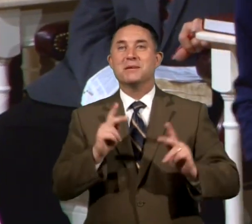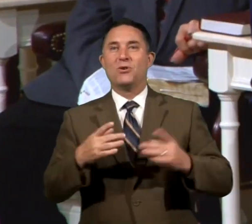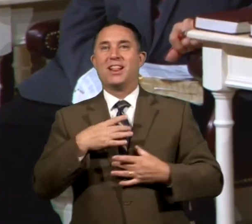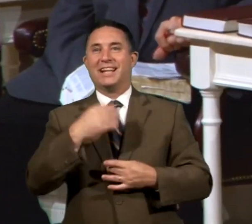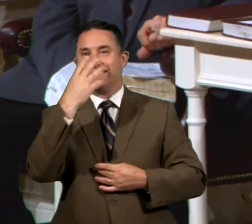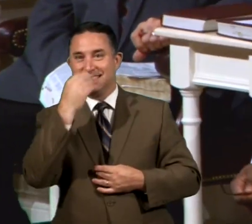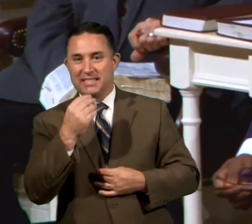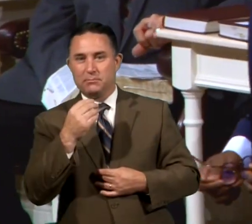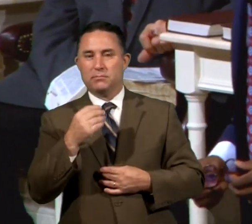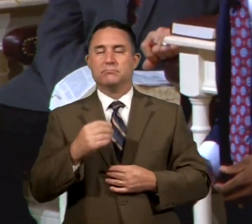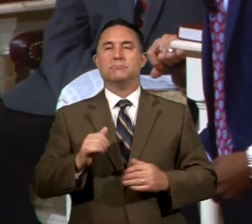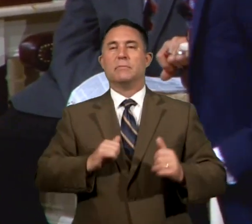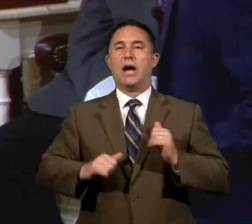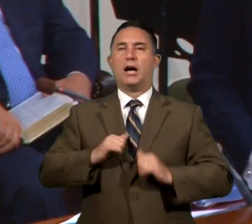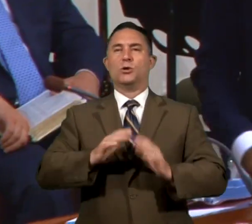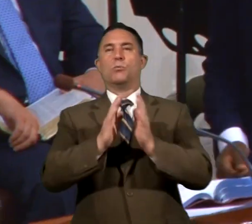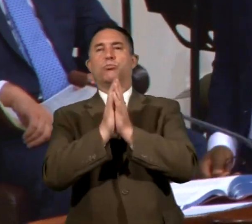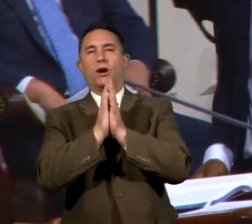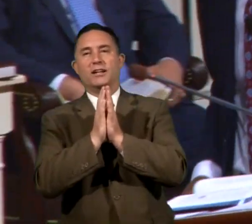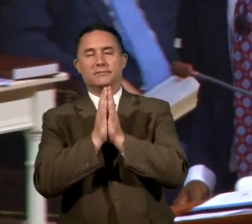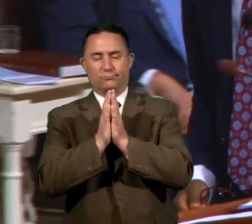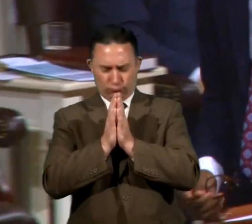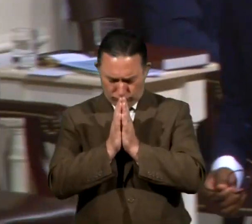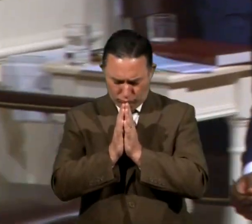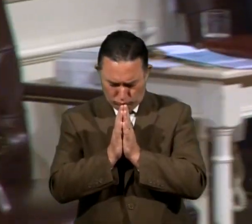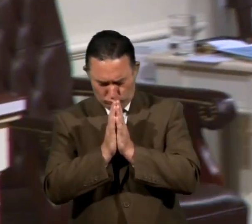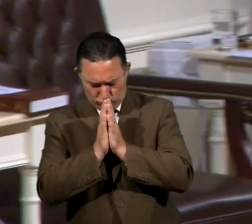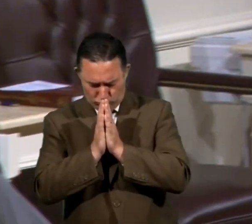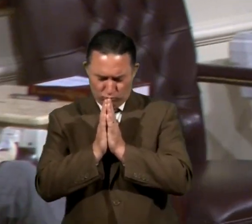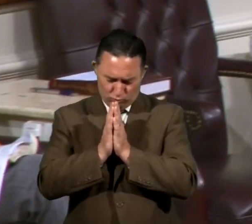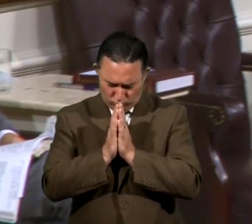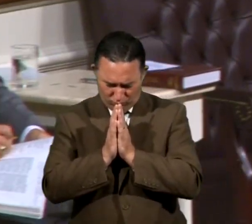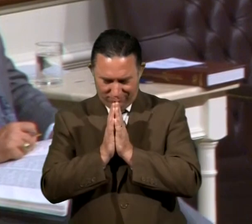to sleep, and they pretending like they're praying, I know better than that.